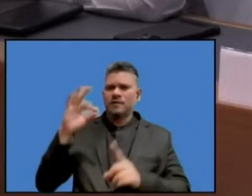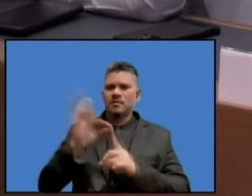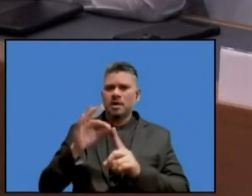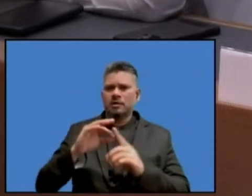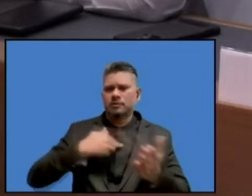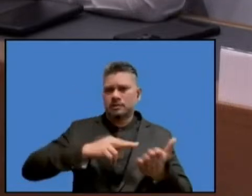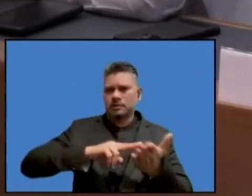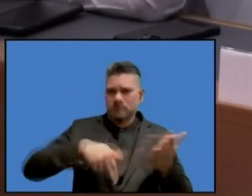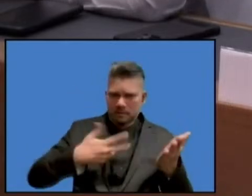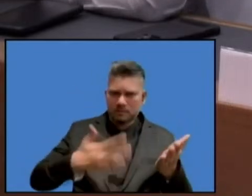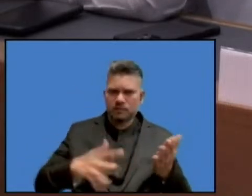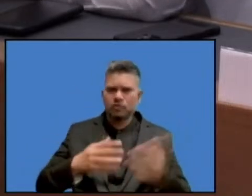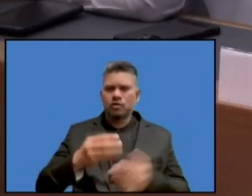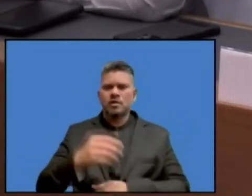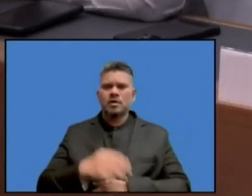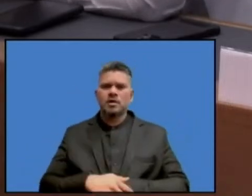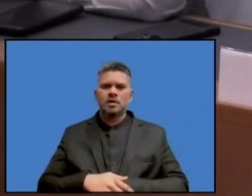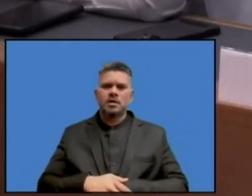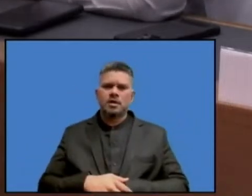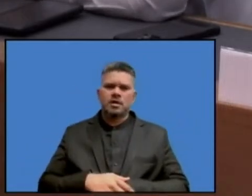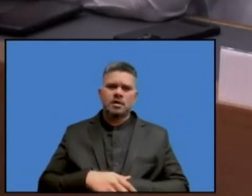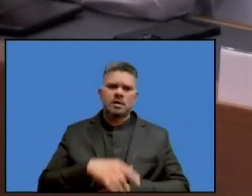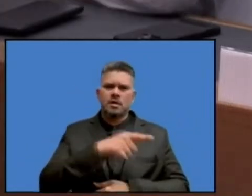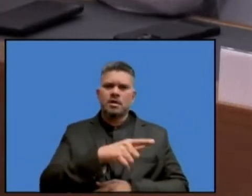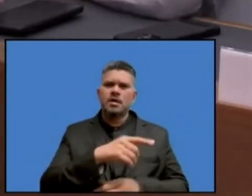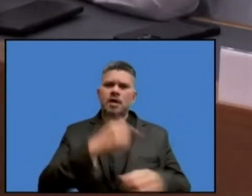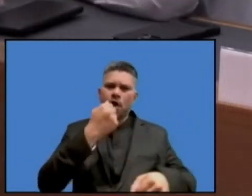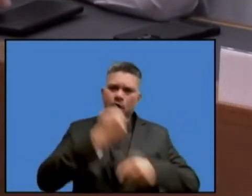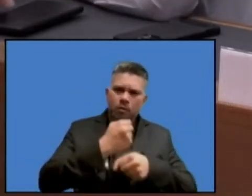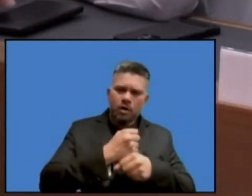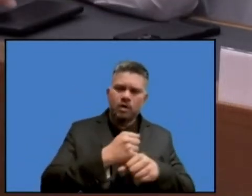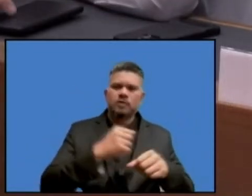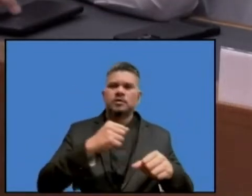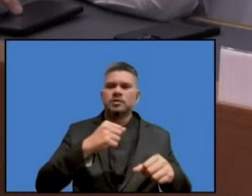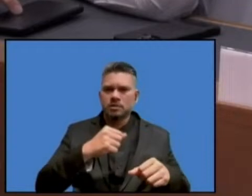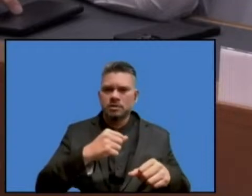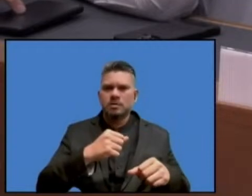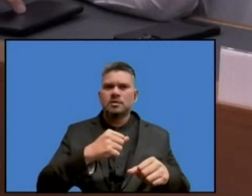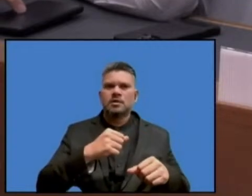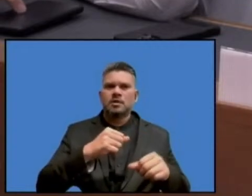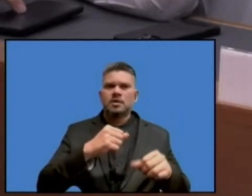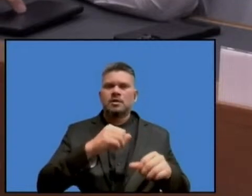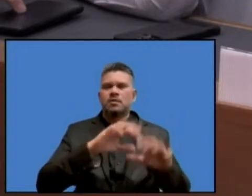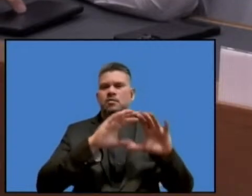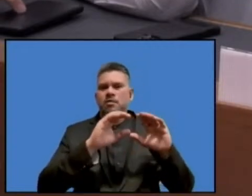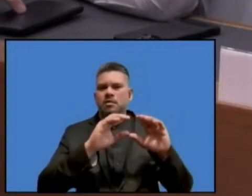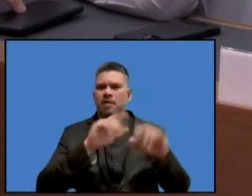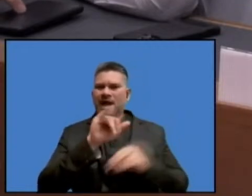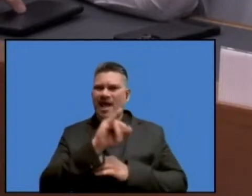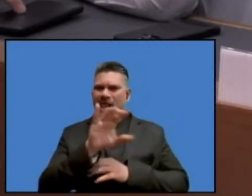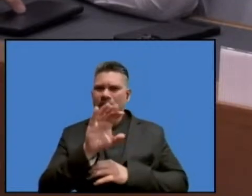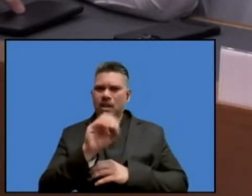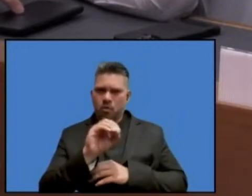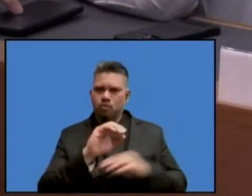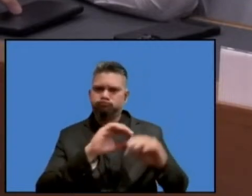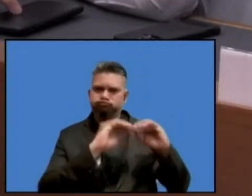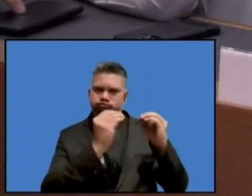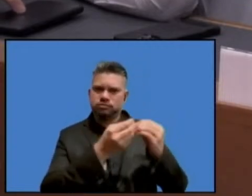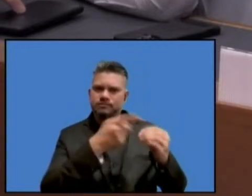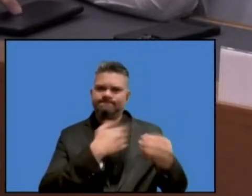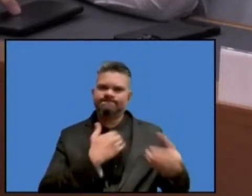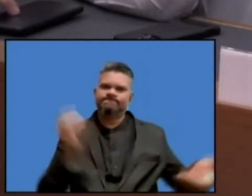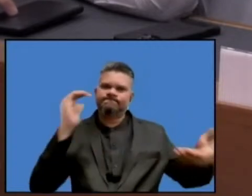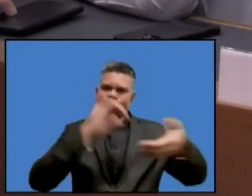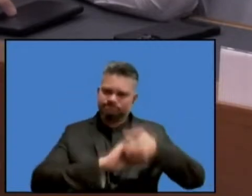with employers and workers organizations and International Labour Organization, showing its commitment to ensure decent work in